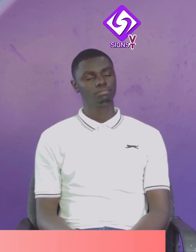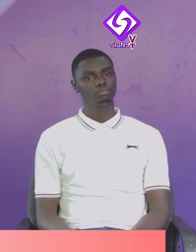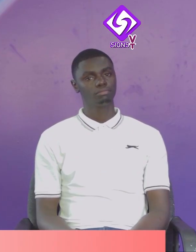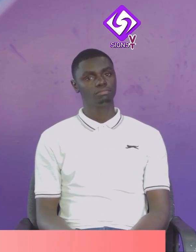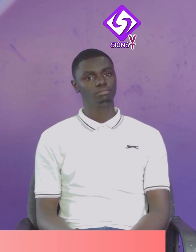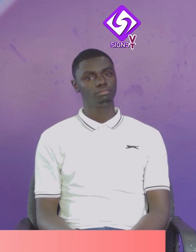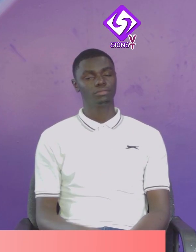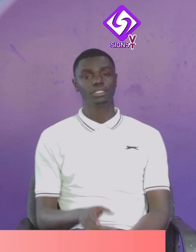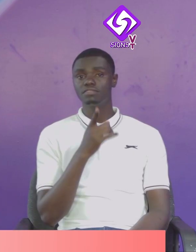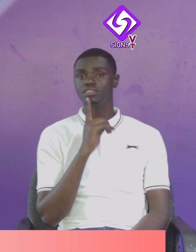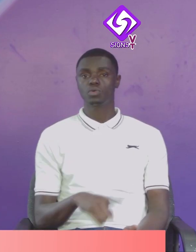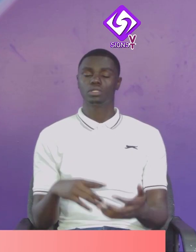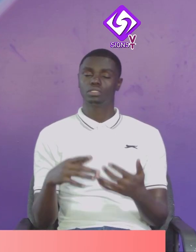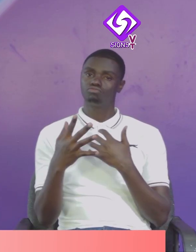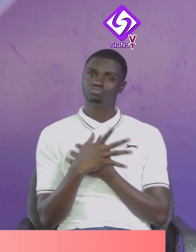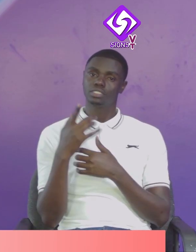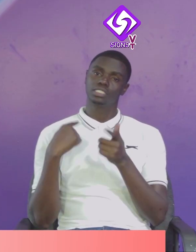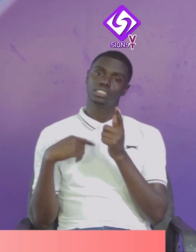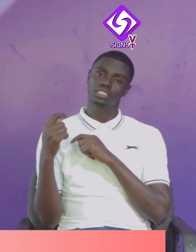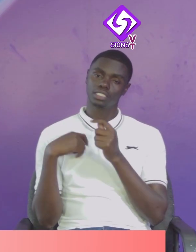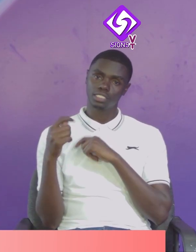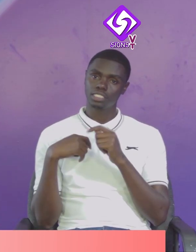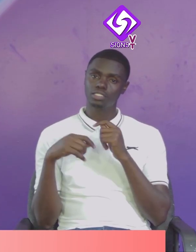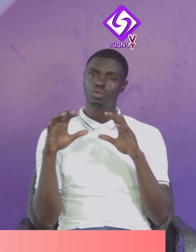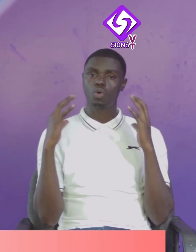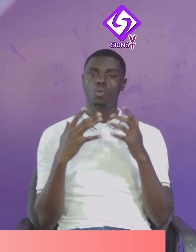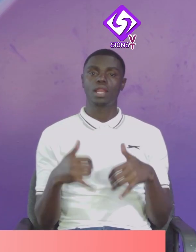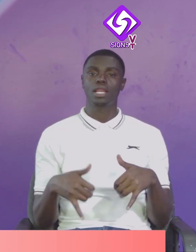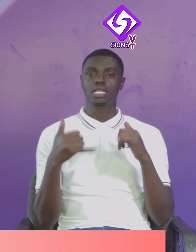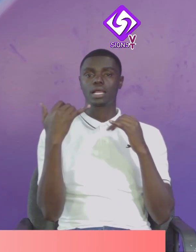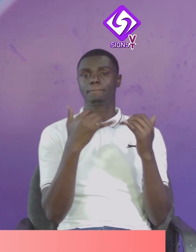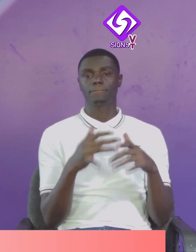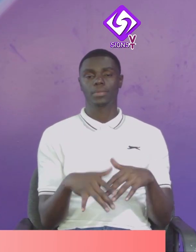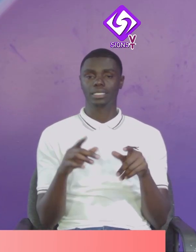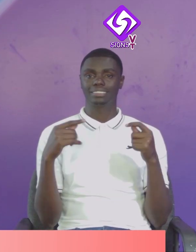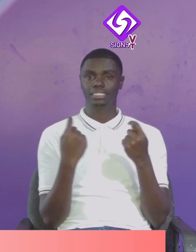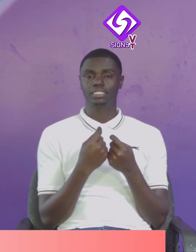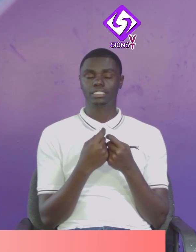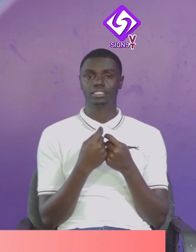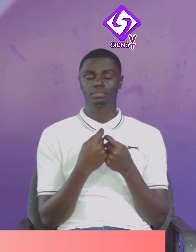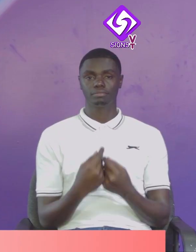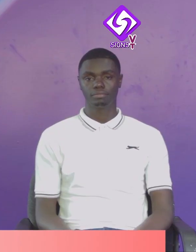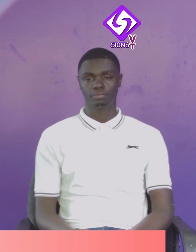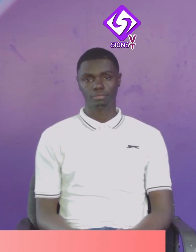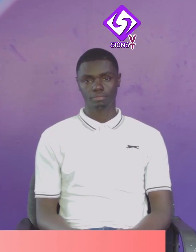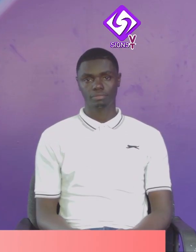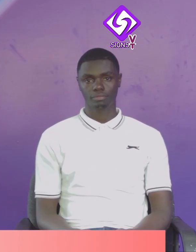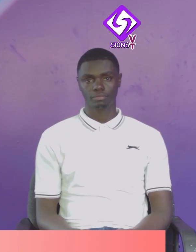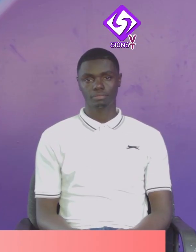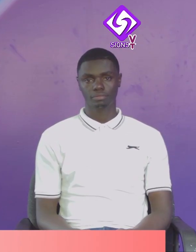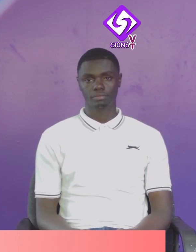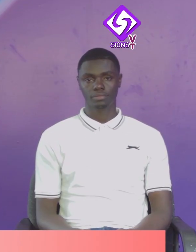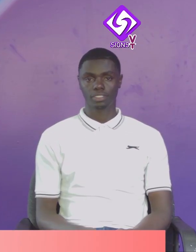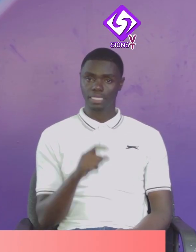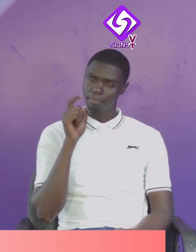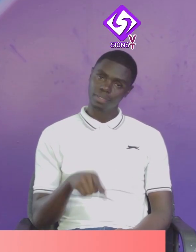I will say Germany is a traditional World Cup player. It's a team that when it misses, they have to